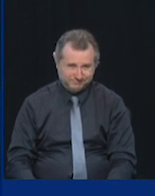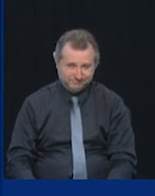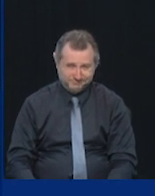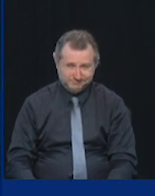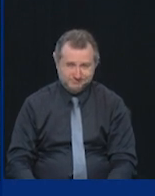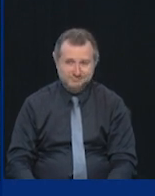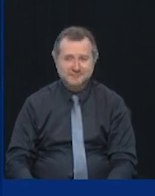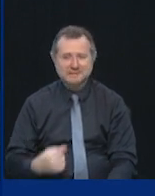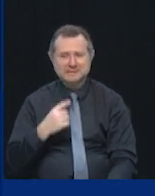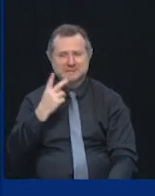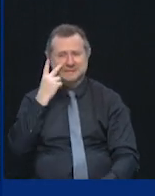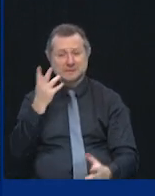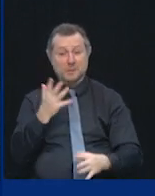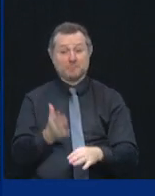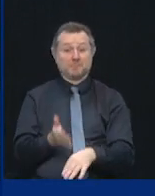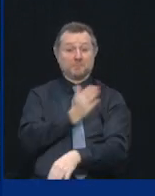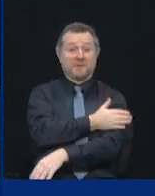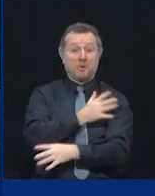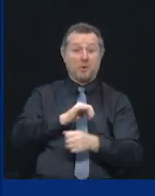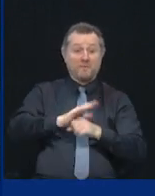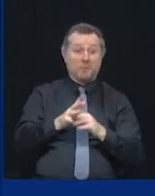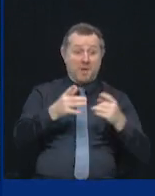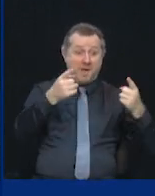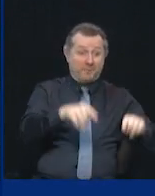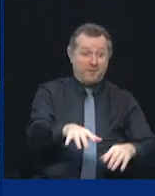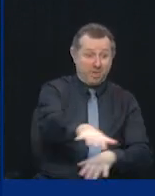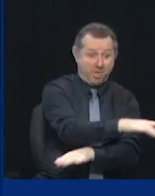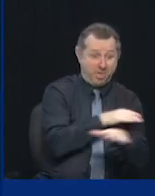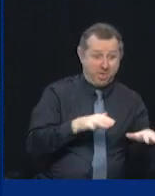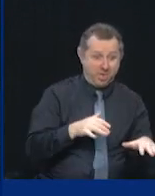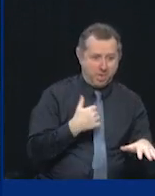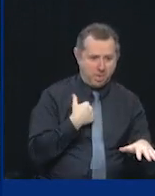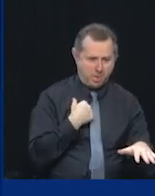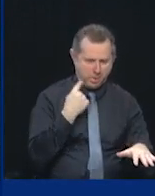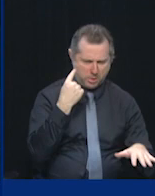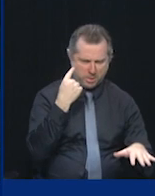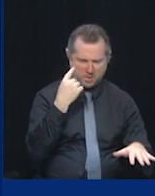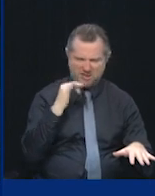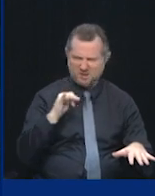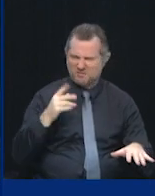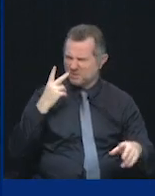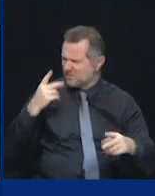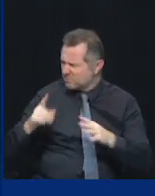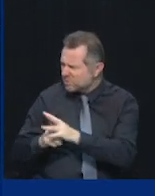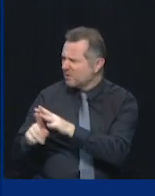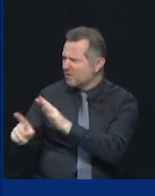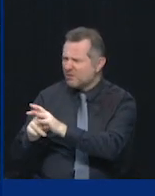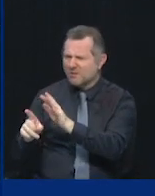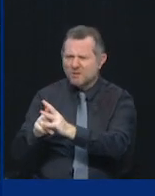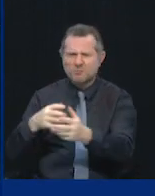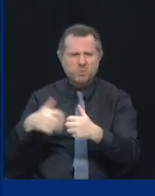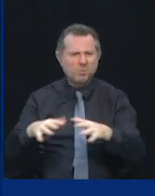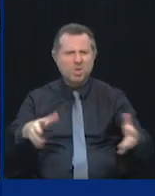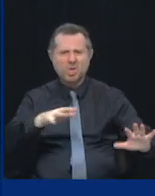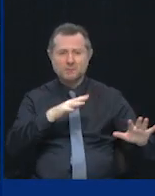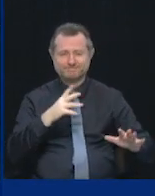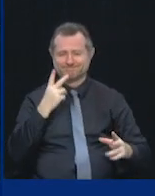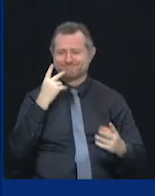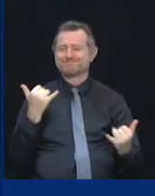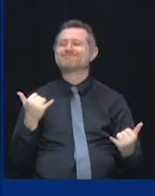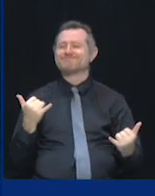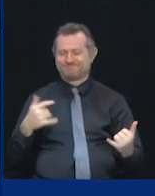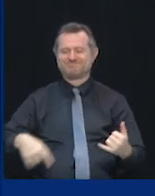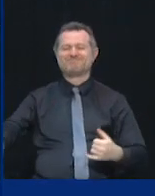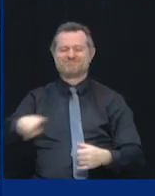Recognize where we were the day before COVID. Recognize the problems and use this as an opportunity to improve and build